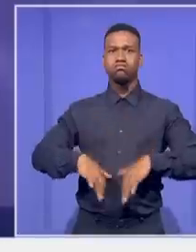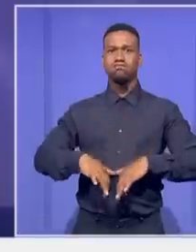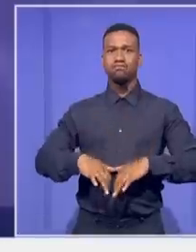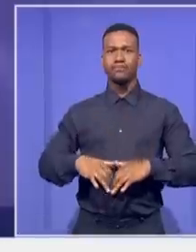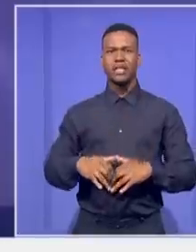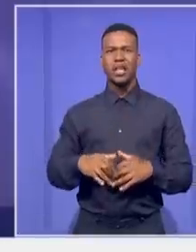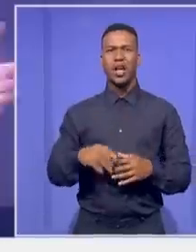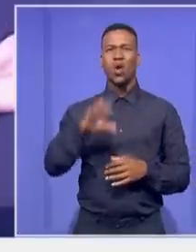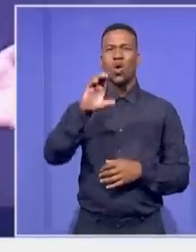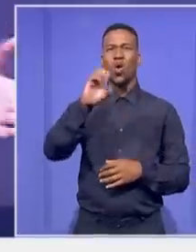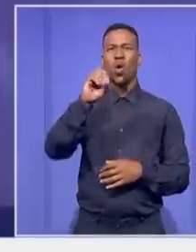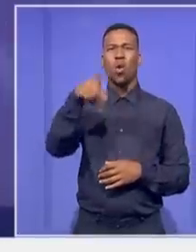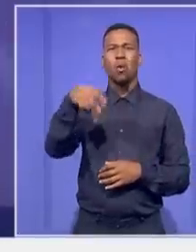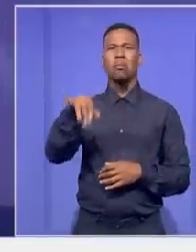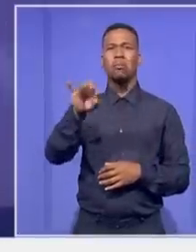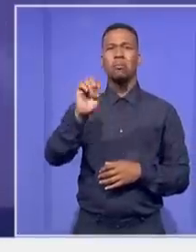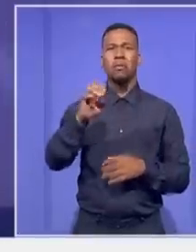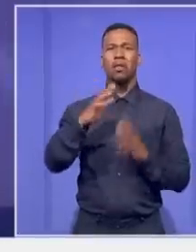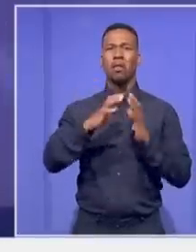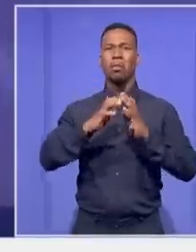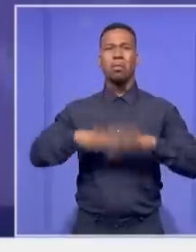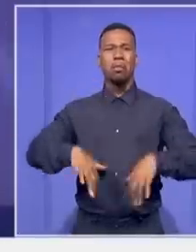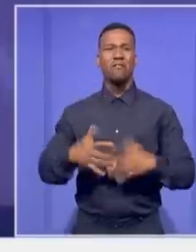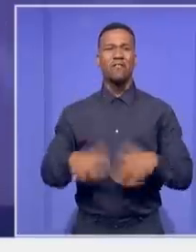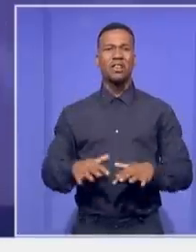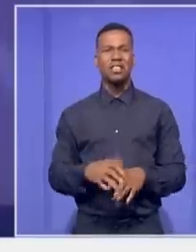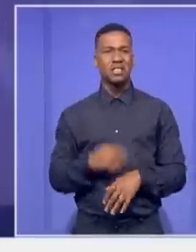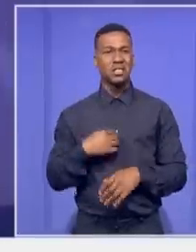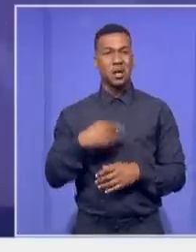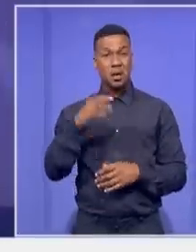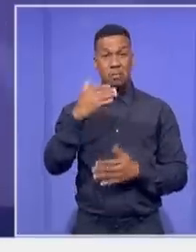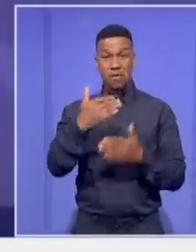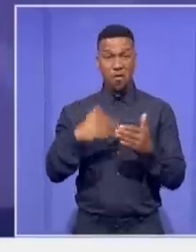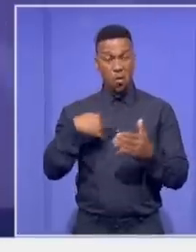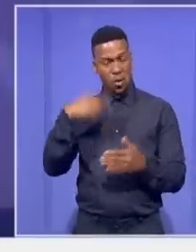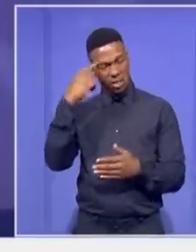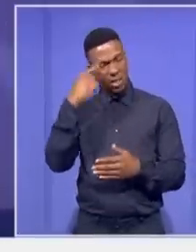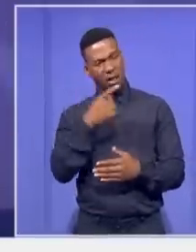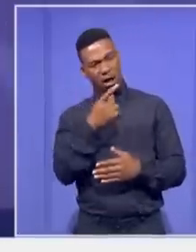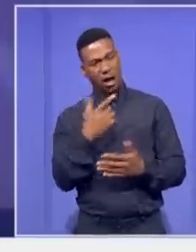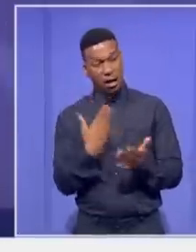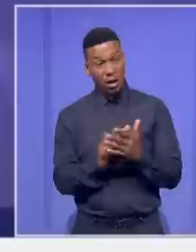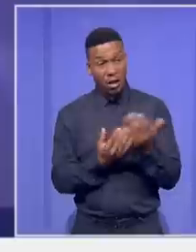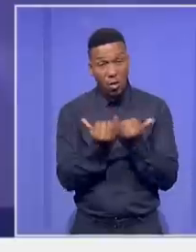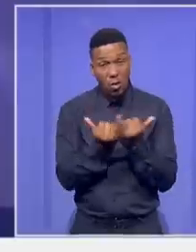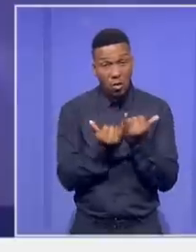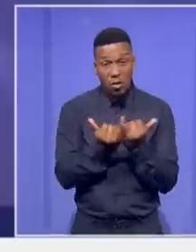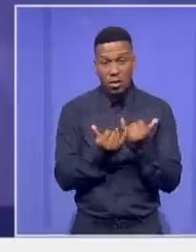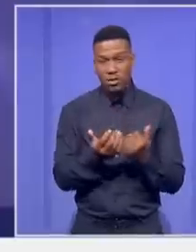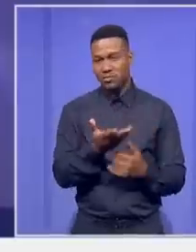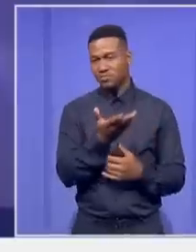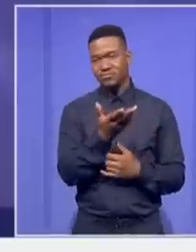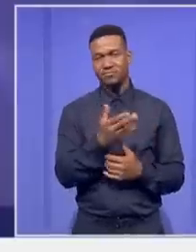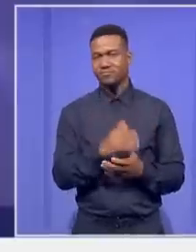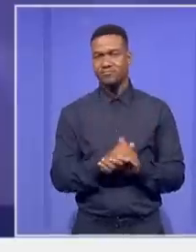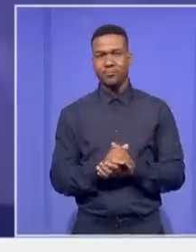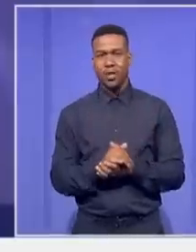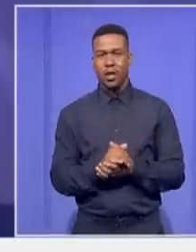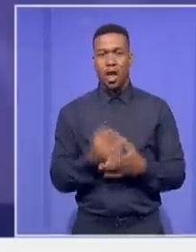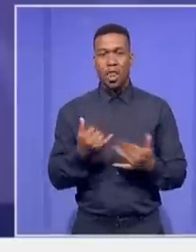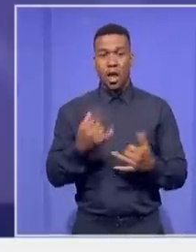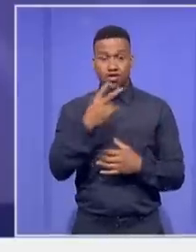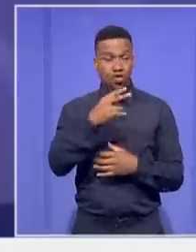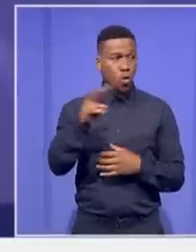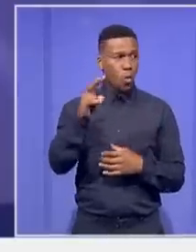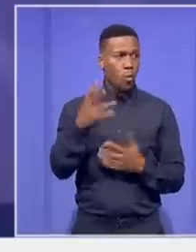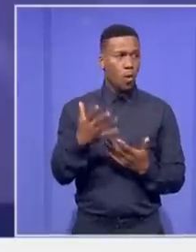COPE, who were once thought of as the real contenders. We've seen the impotent and empty rage of the economic